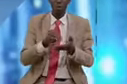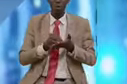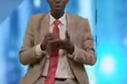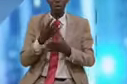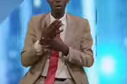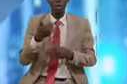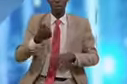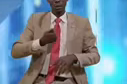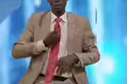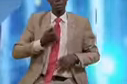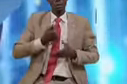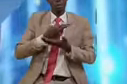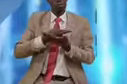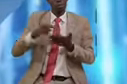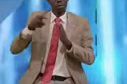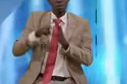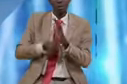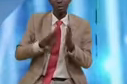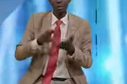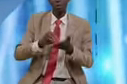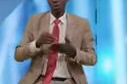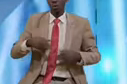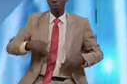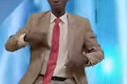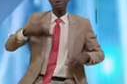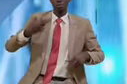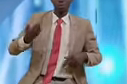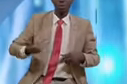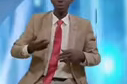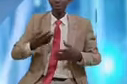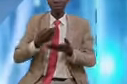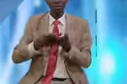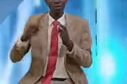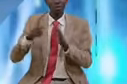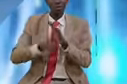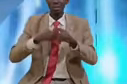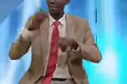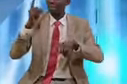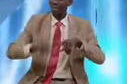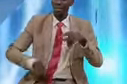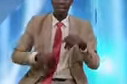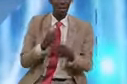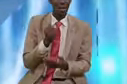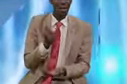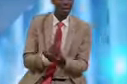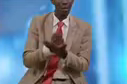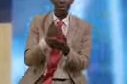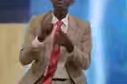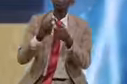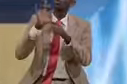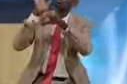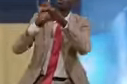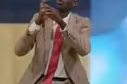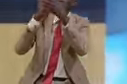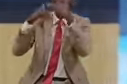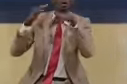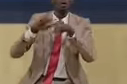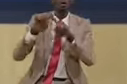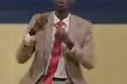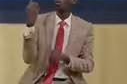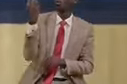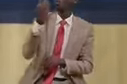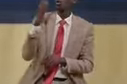self-righteousness and their religious righteousness cannot make them to touch heaven, but only Christ can be the one